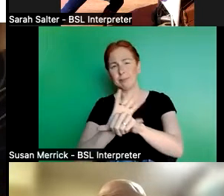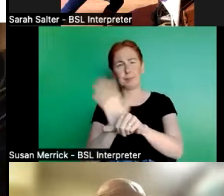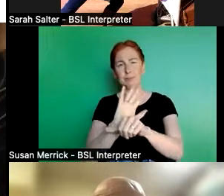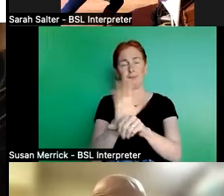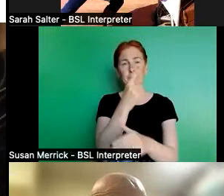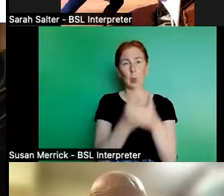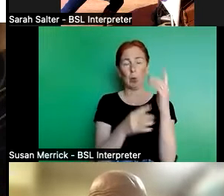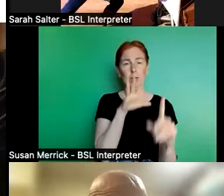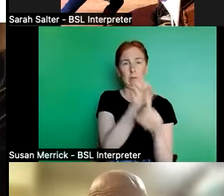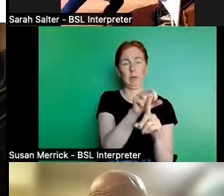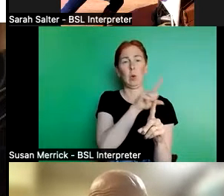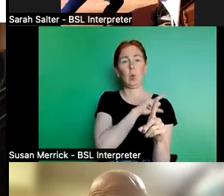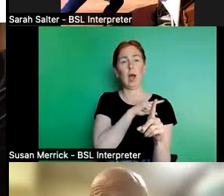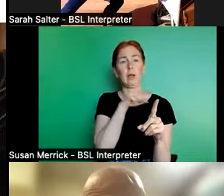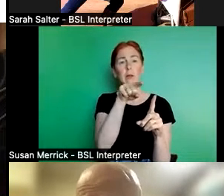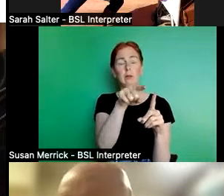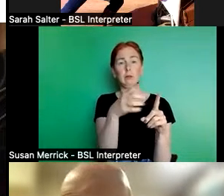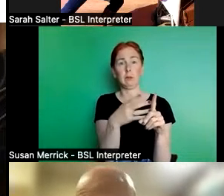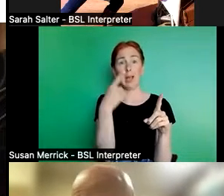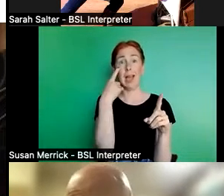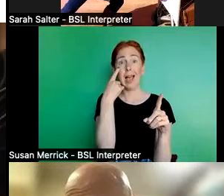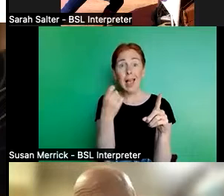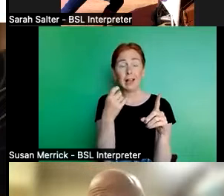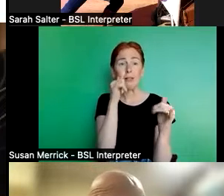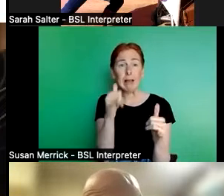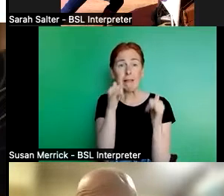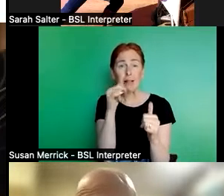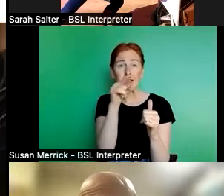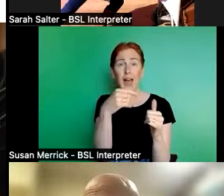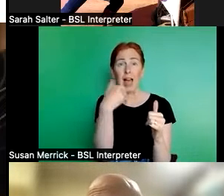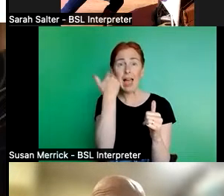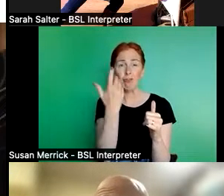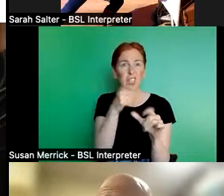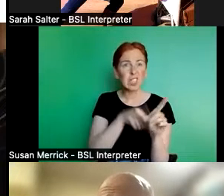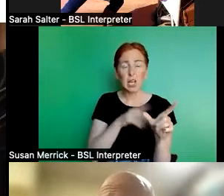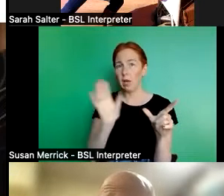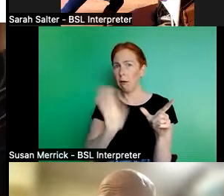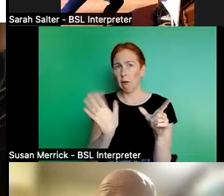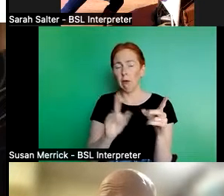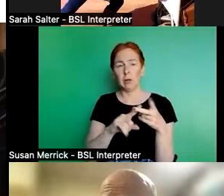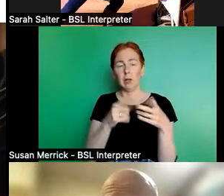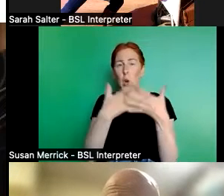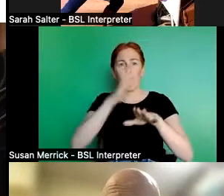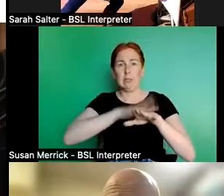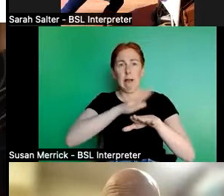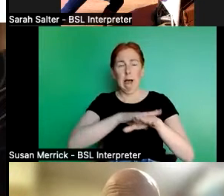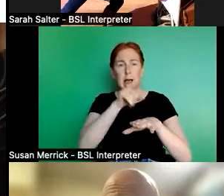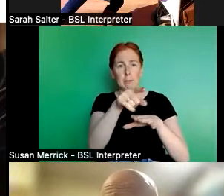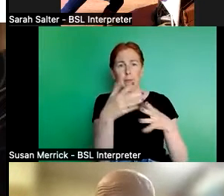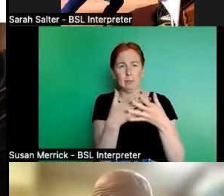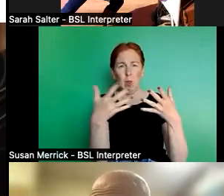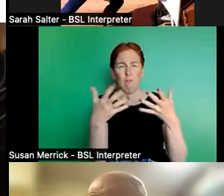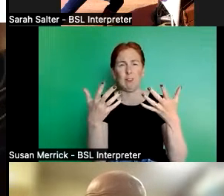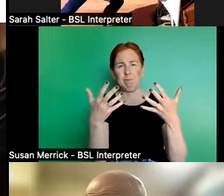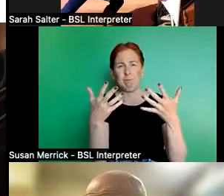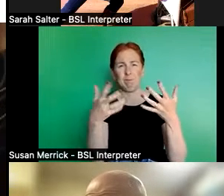actually we haven't got the capacity to do every one every year or every 5 years. So it's really a tool for diagnosis. And